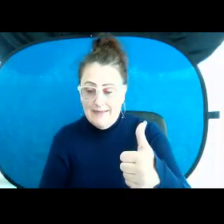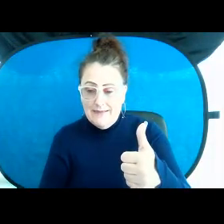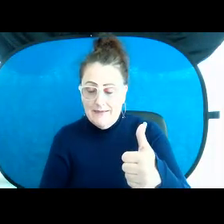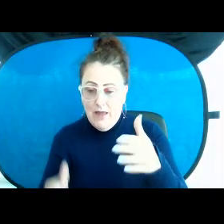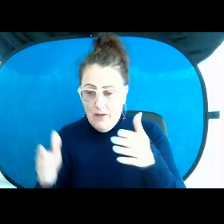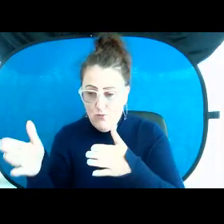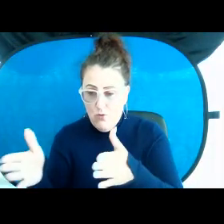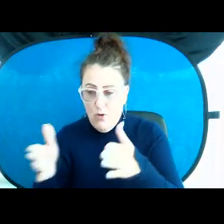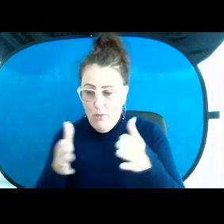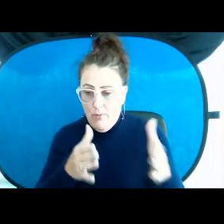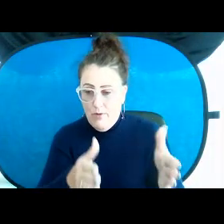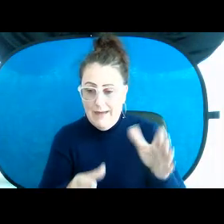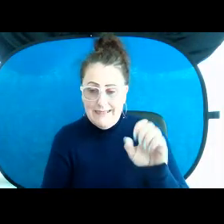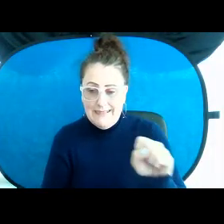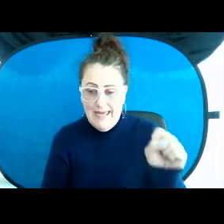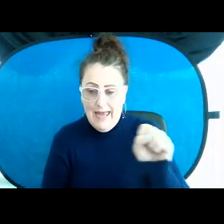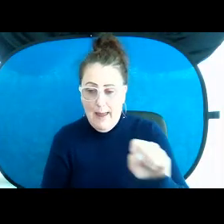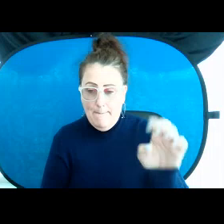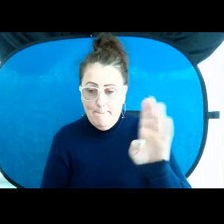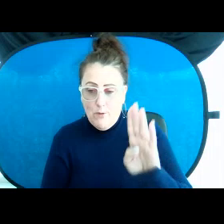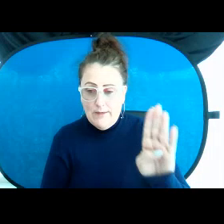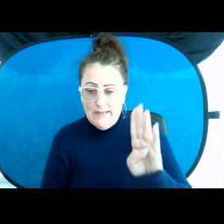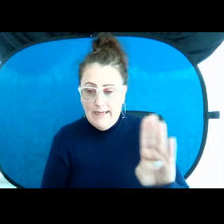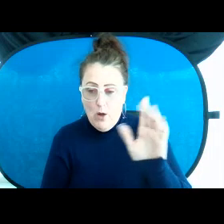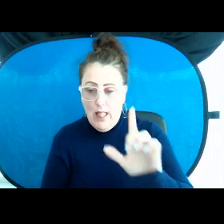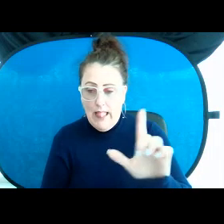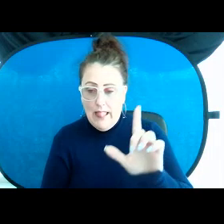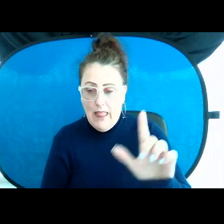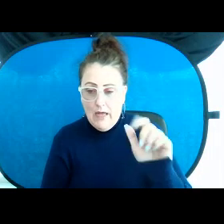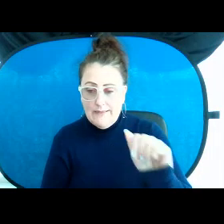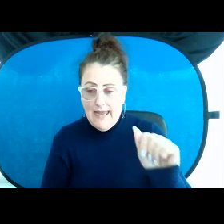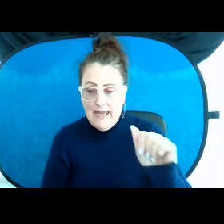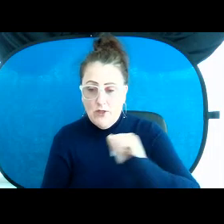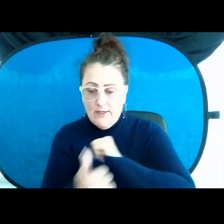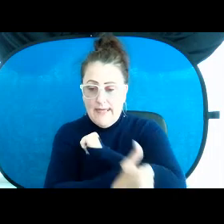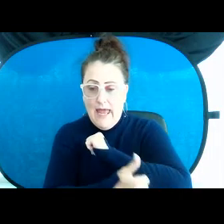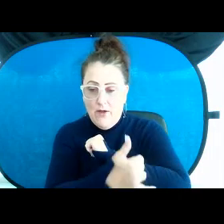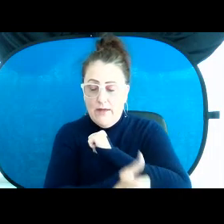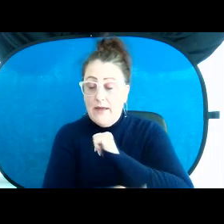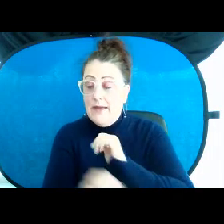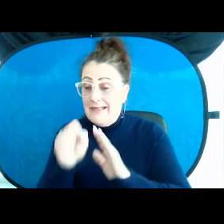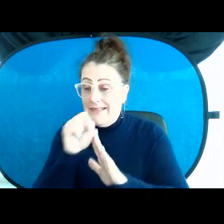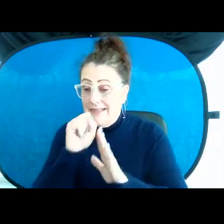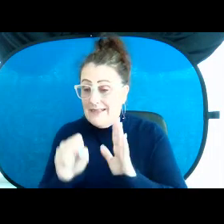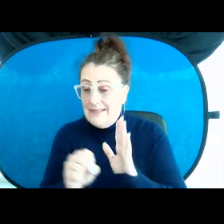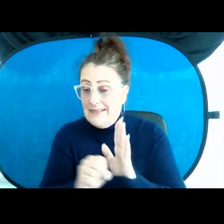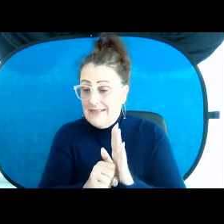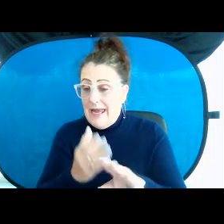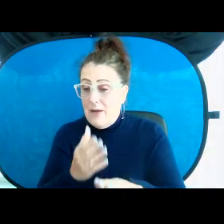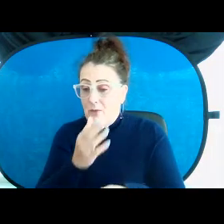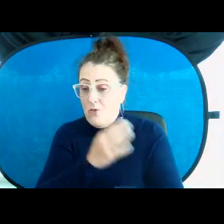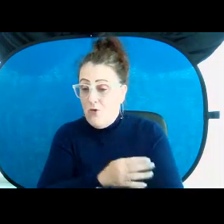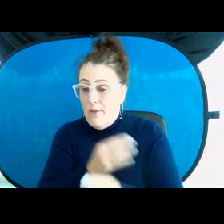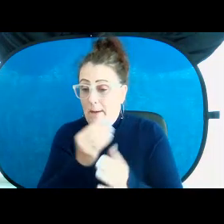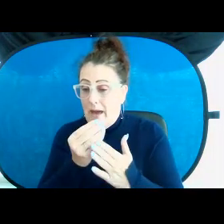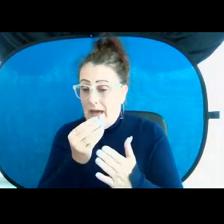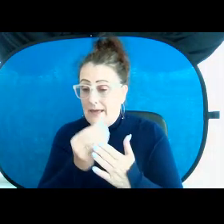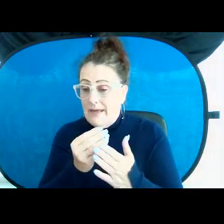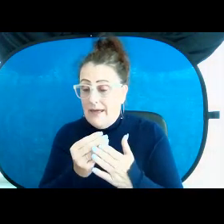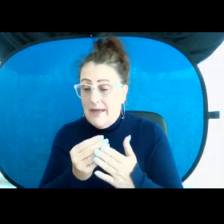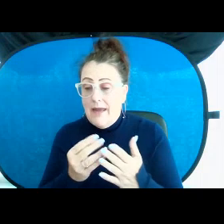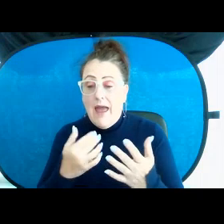in San Bernardino and Los Angeles counties. Please note that all state transportation improvement program funds programmed to the project have